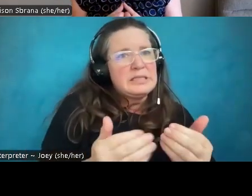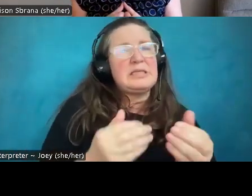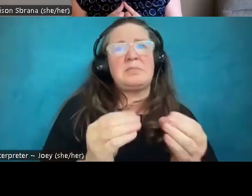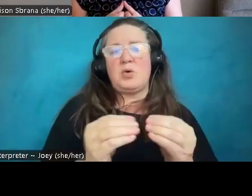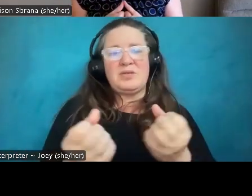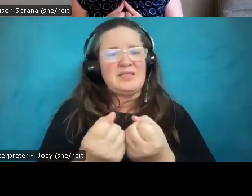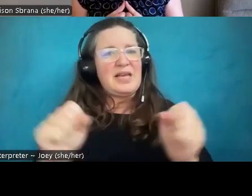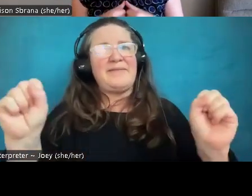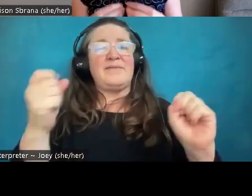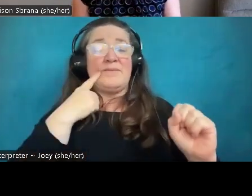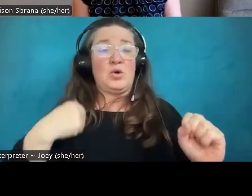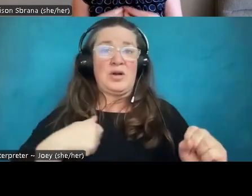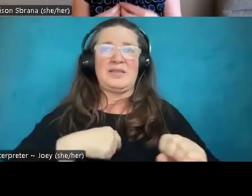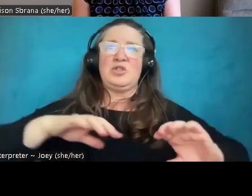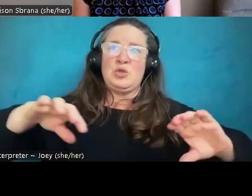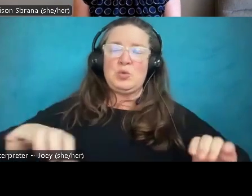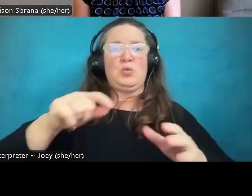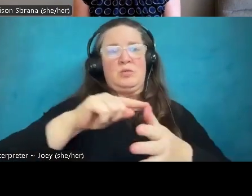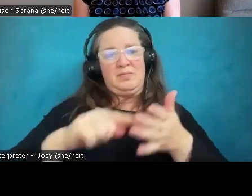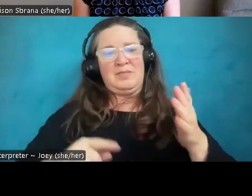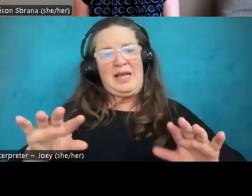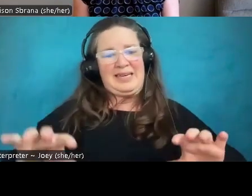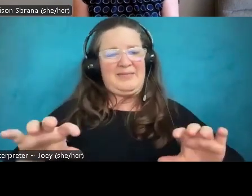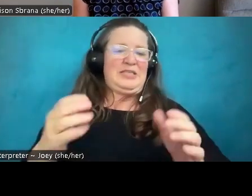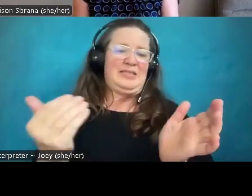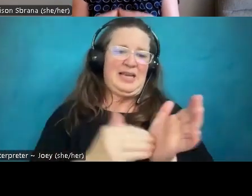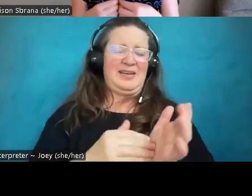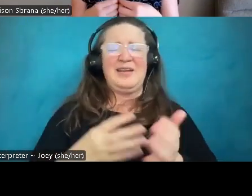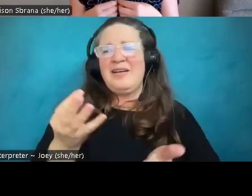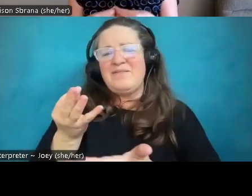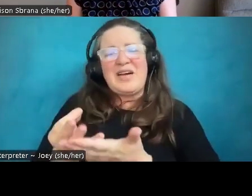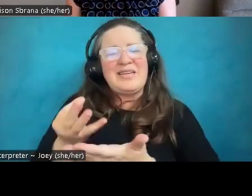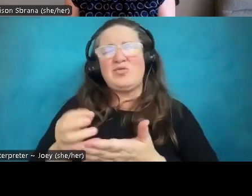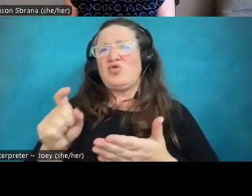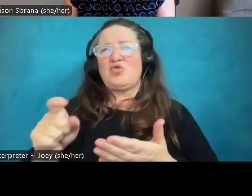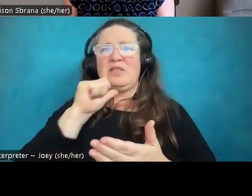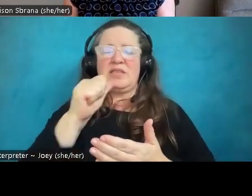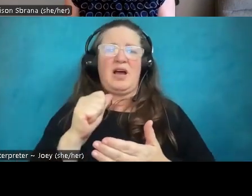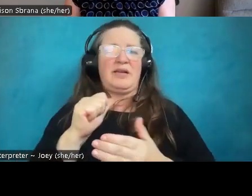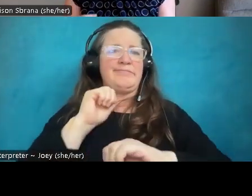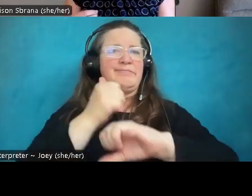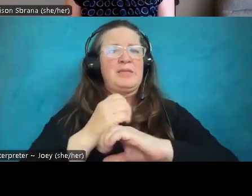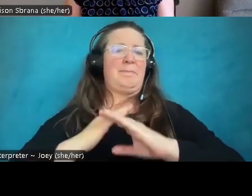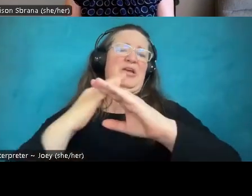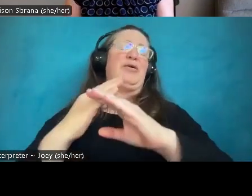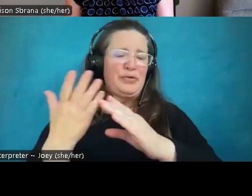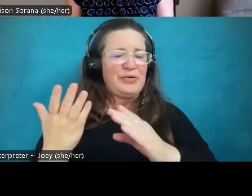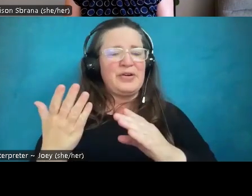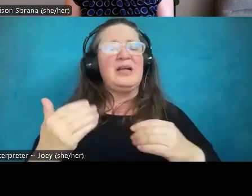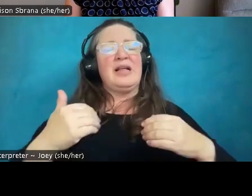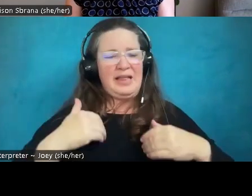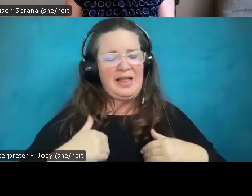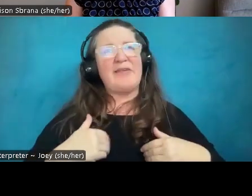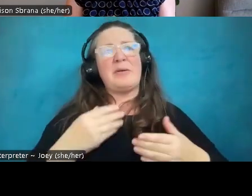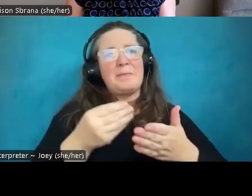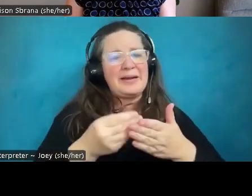fun activities again. And finances should not be a barrier because there typically are scholarships and reduced fee